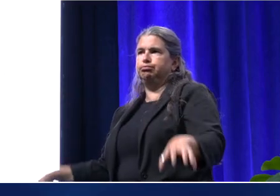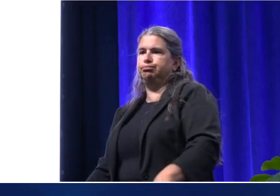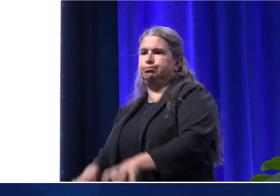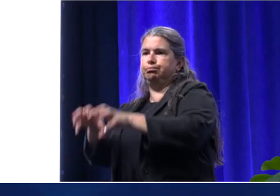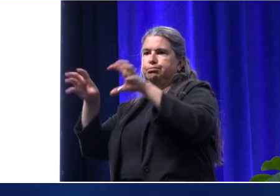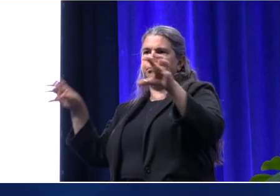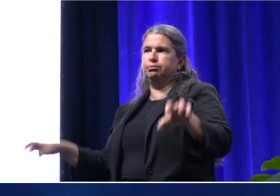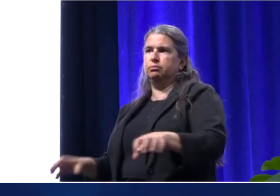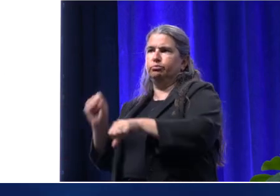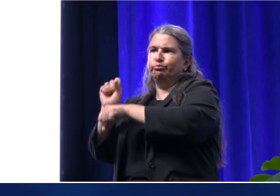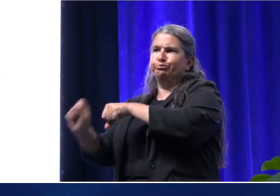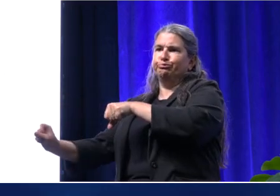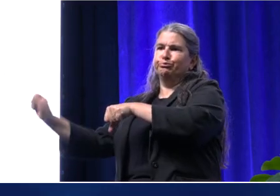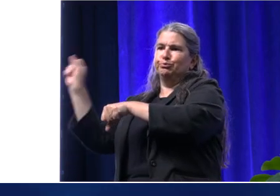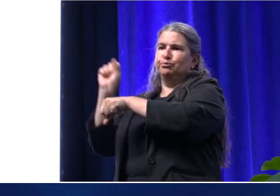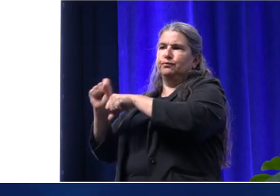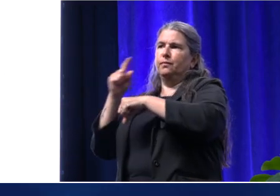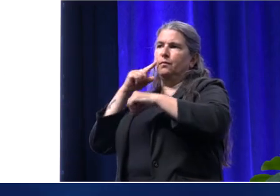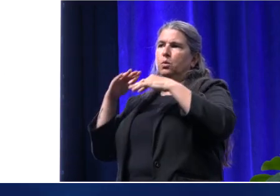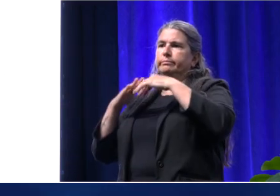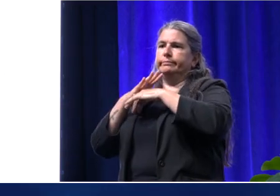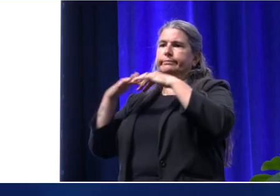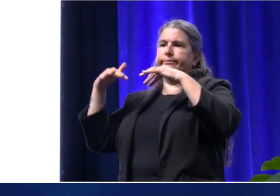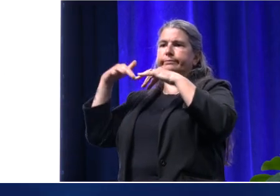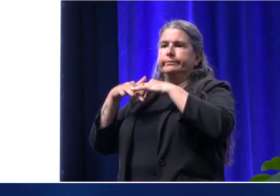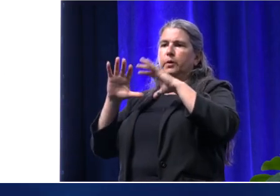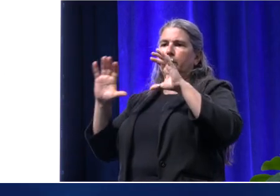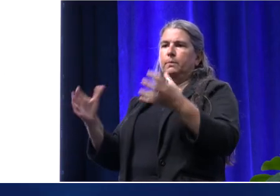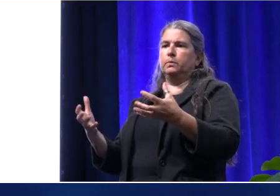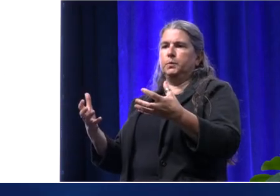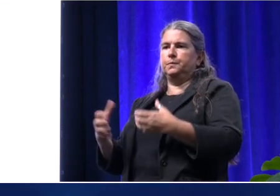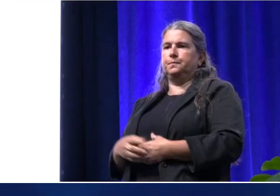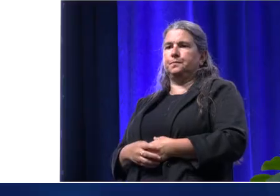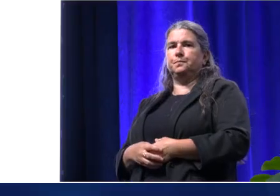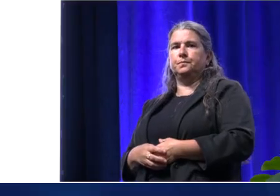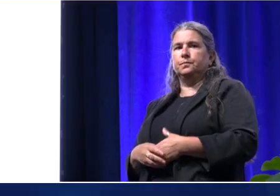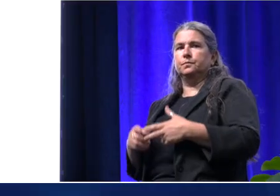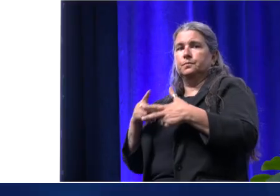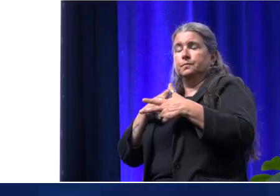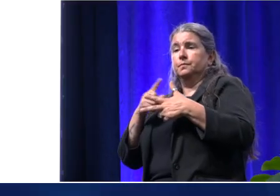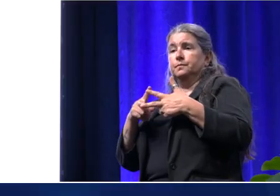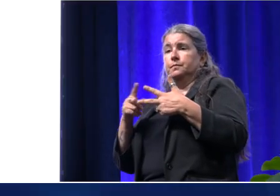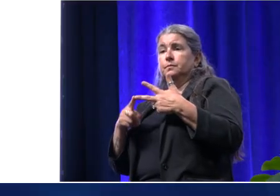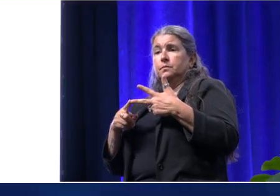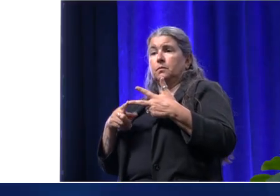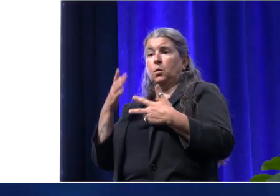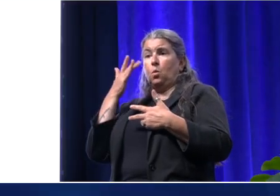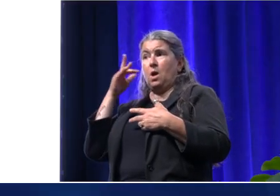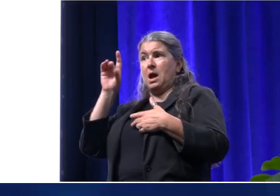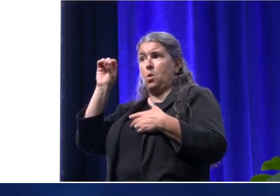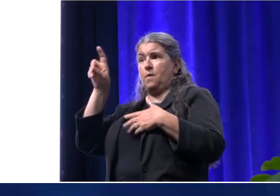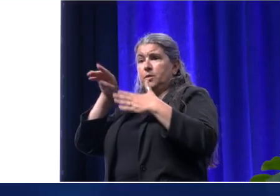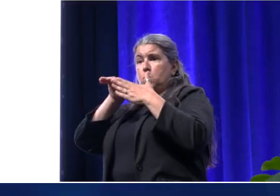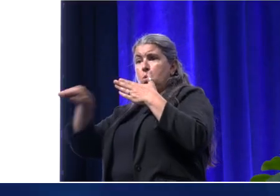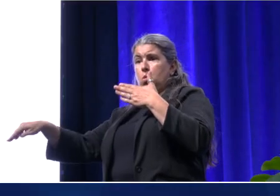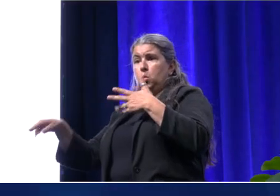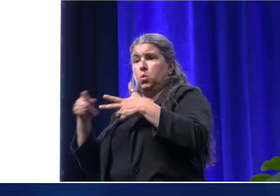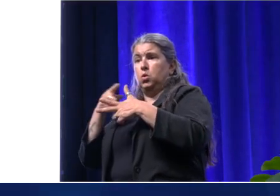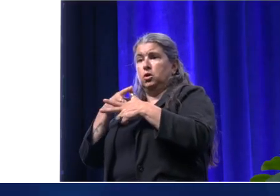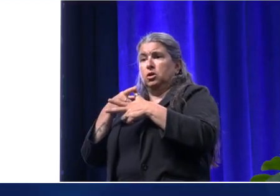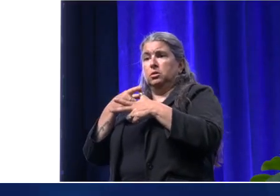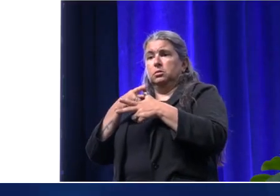in summary, I think the reasons for overdose reductions are threefold. One is that there's been a change in the drug supply. Things